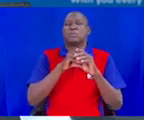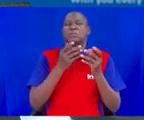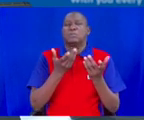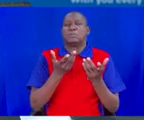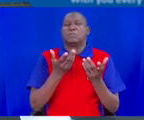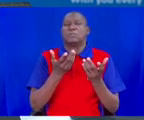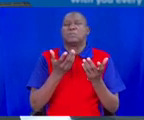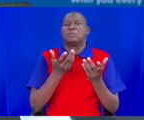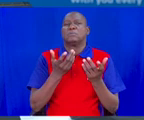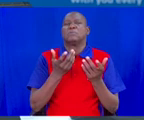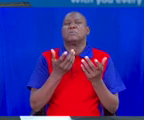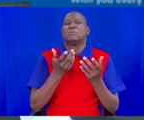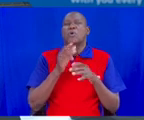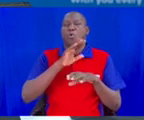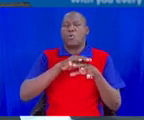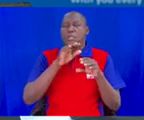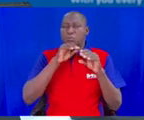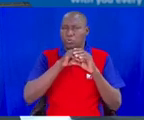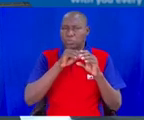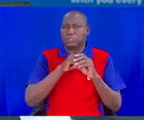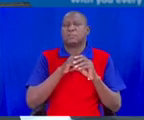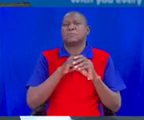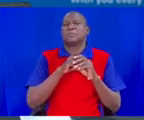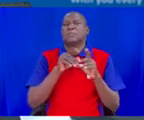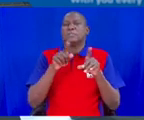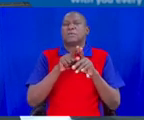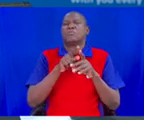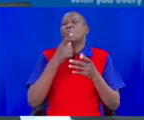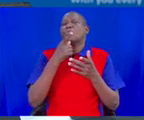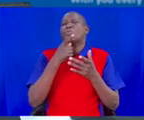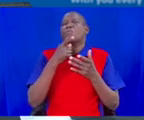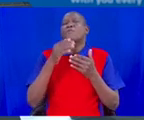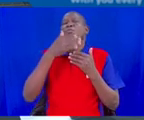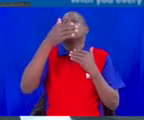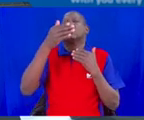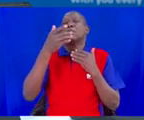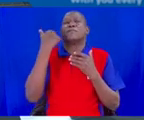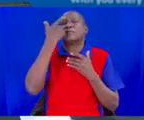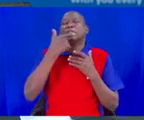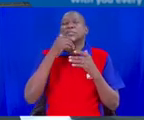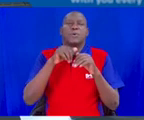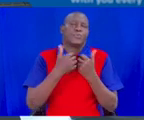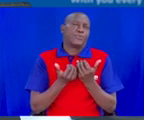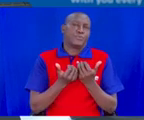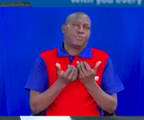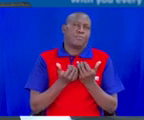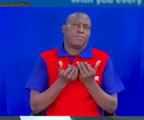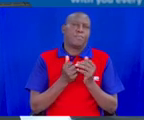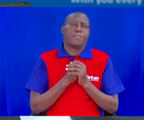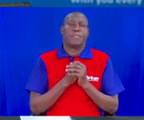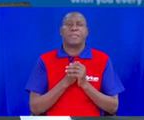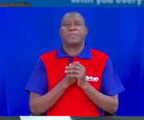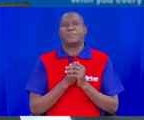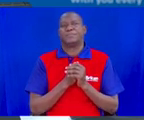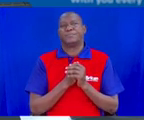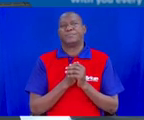interest rate on deposits and what is the future outlook? I'll direct that question by